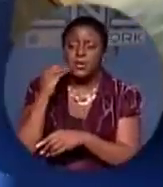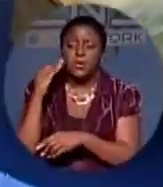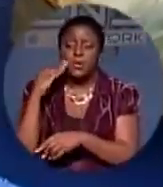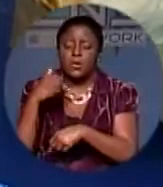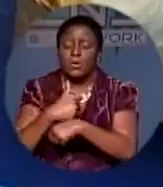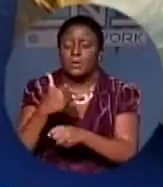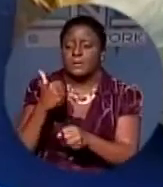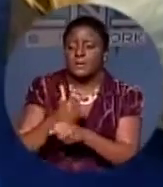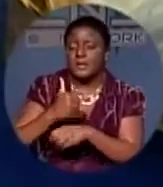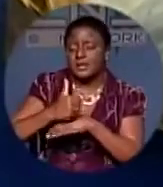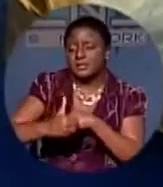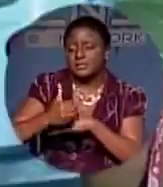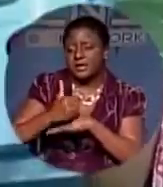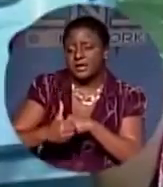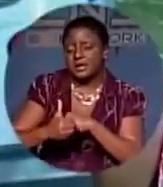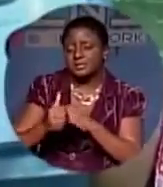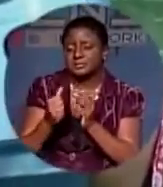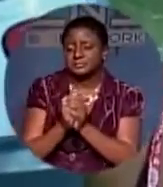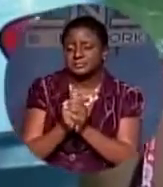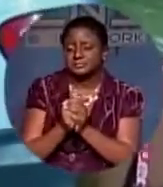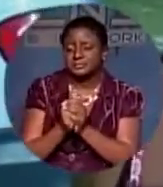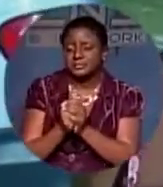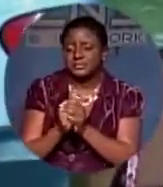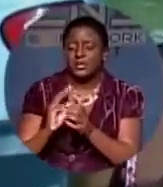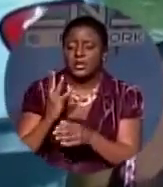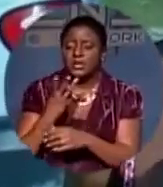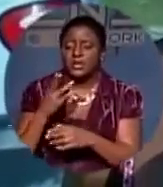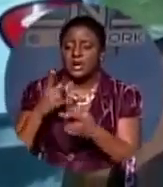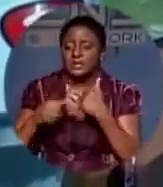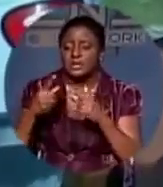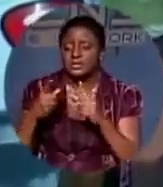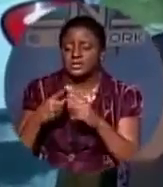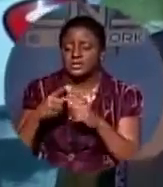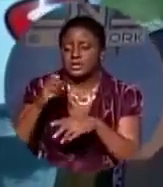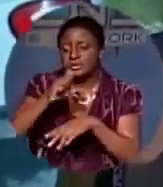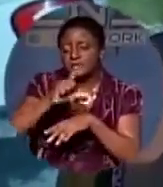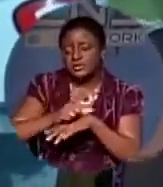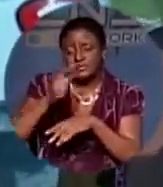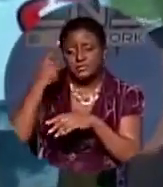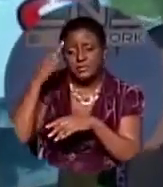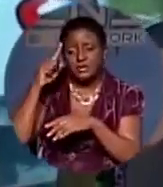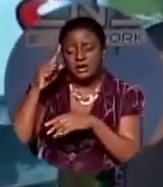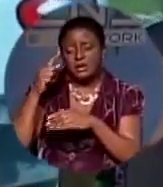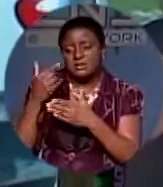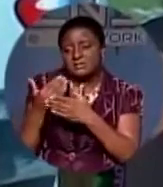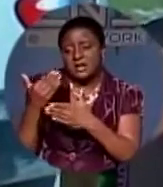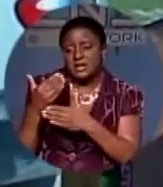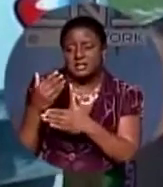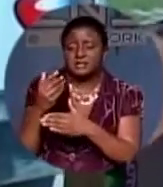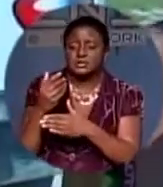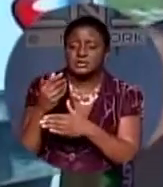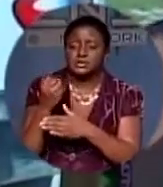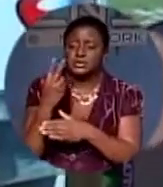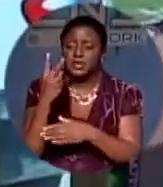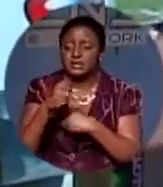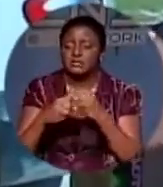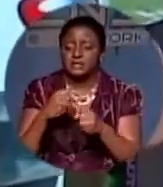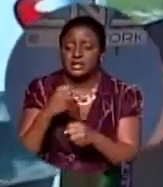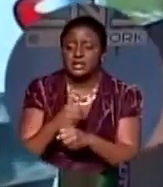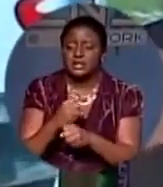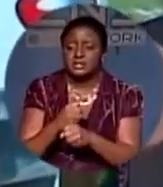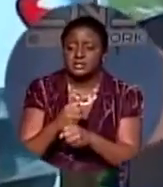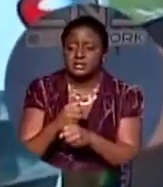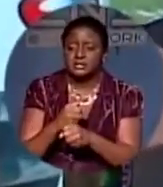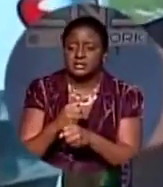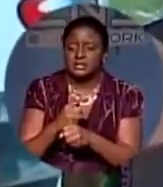ingredients grown on the farm. We've been coming to Eleuthera for 30 years. We've been coming here probably for the last 12, I think, however long they've been open.